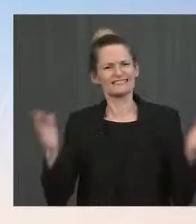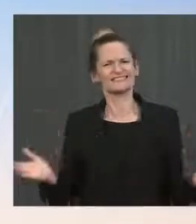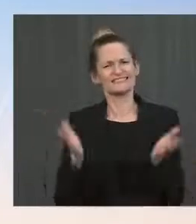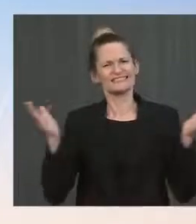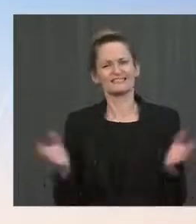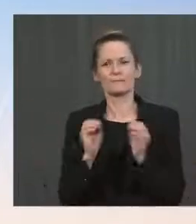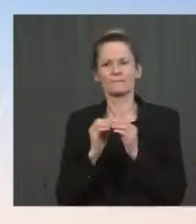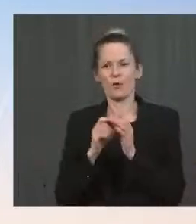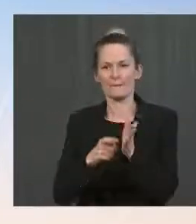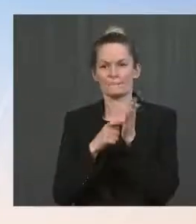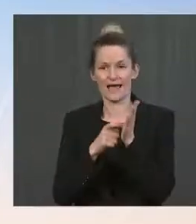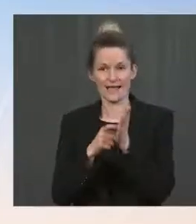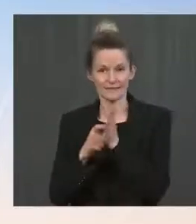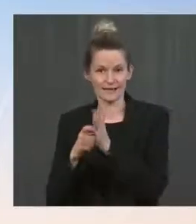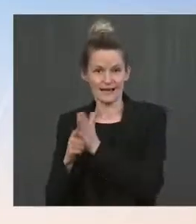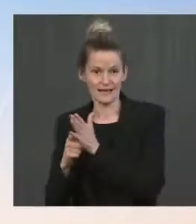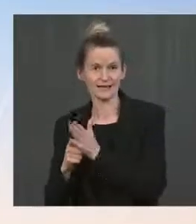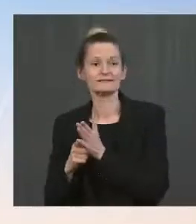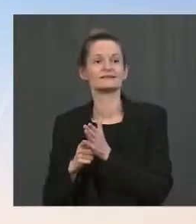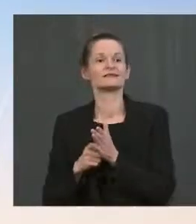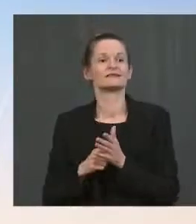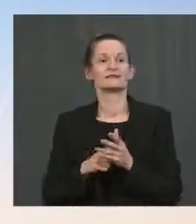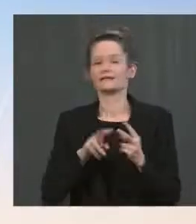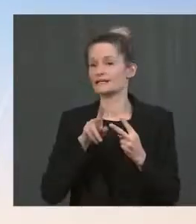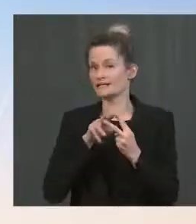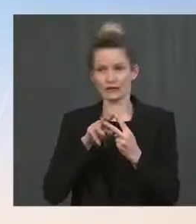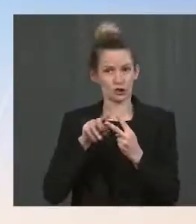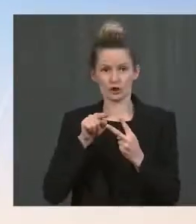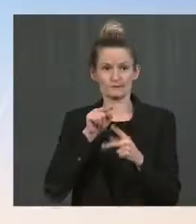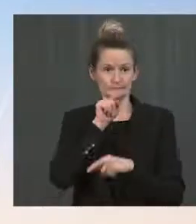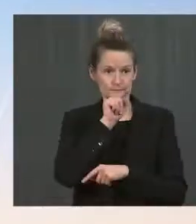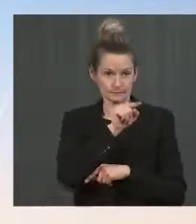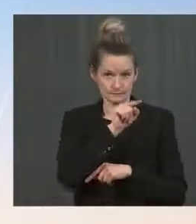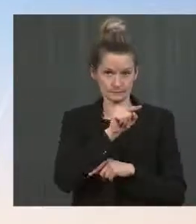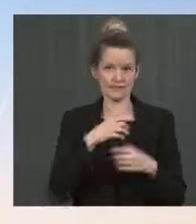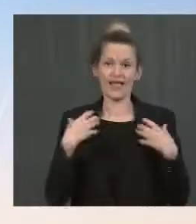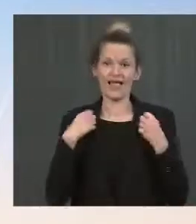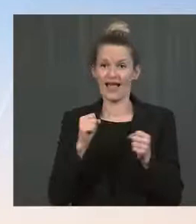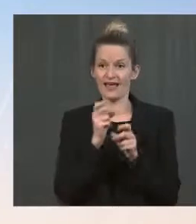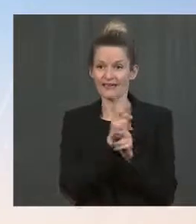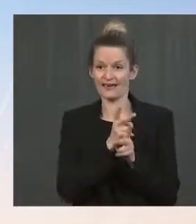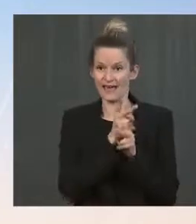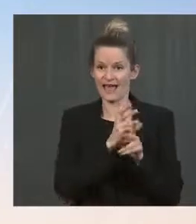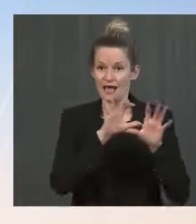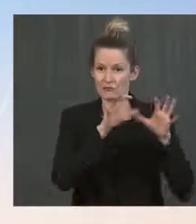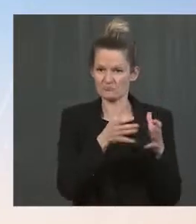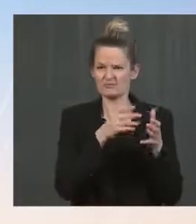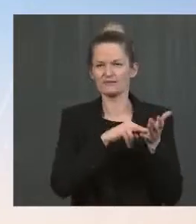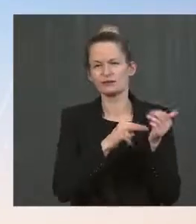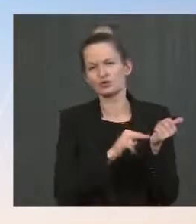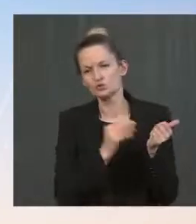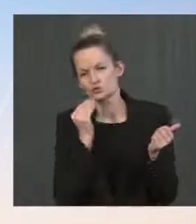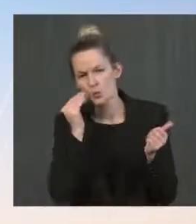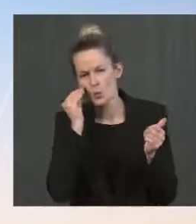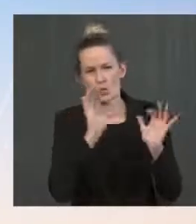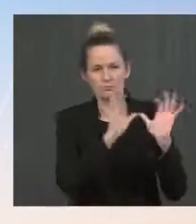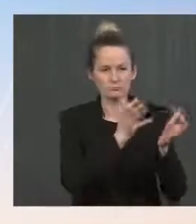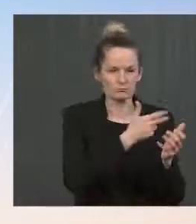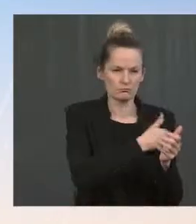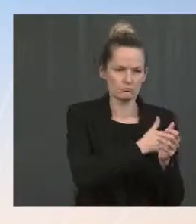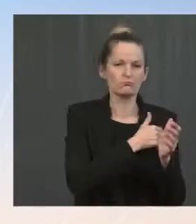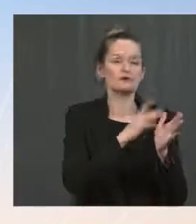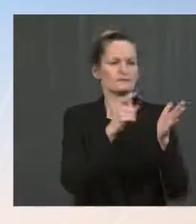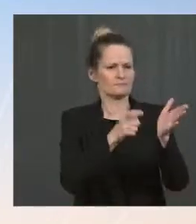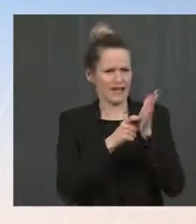in on healthcare facilities, nursing homes, and others. And we've also lifted up and incentivized private